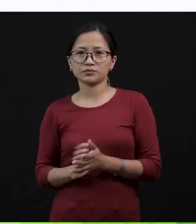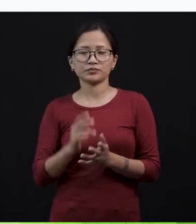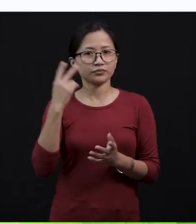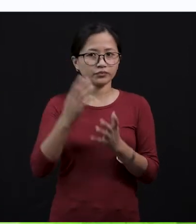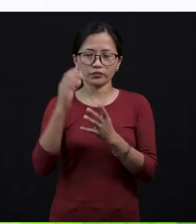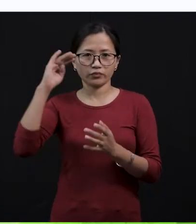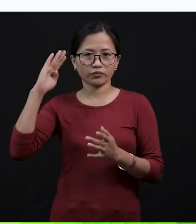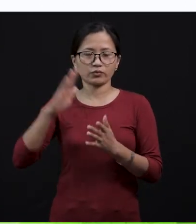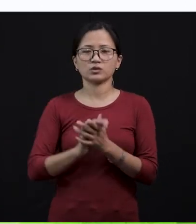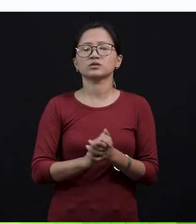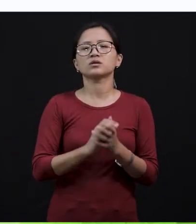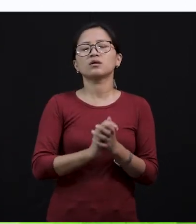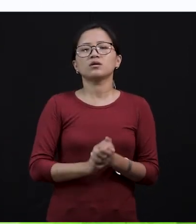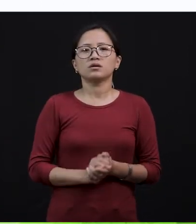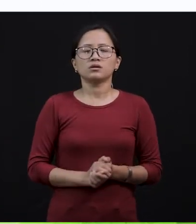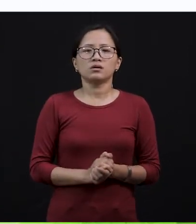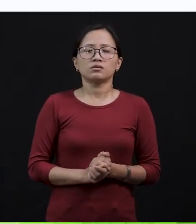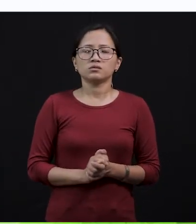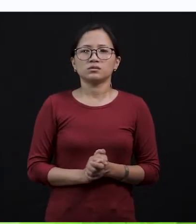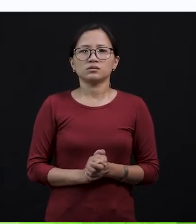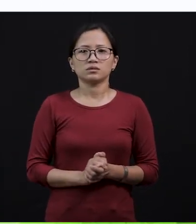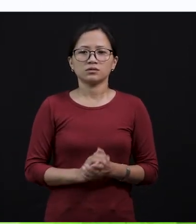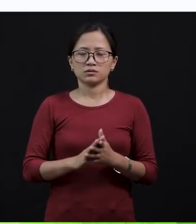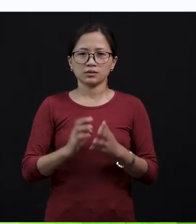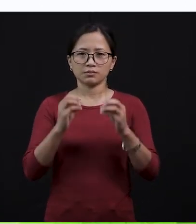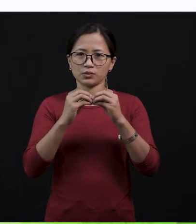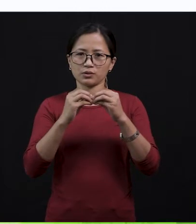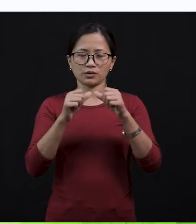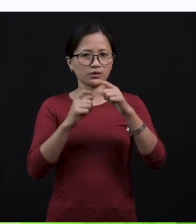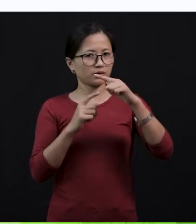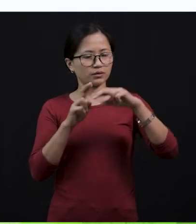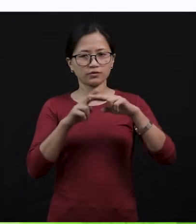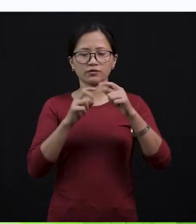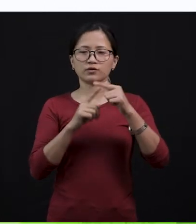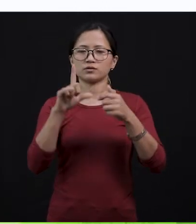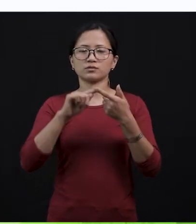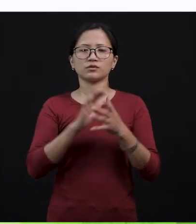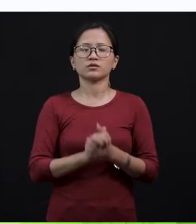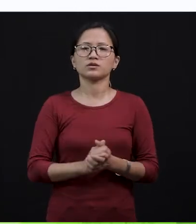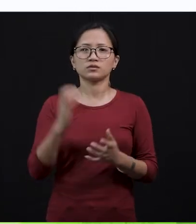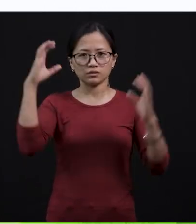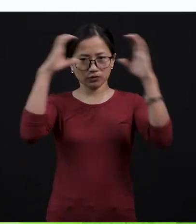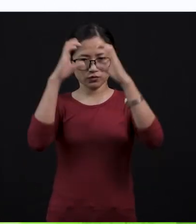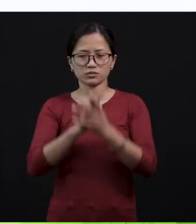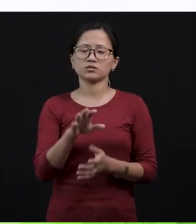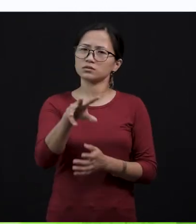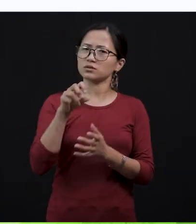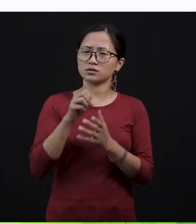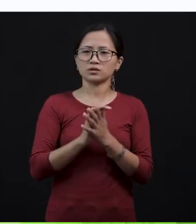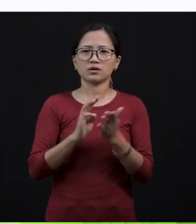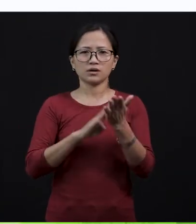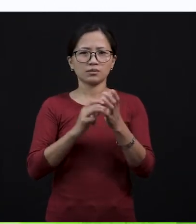police force. And yet, even the Scotland Yards are quite baffled, they are confused because they cannot catch